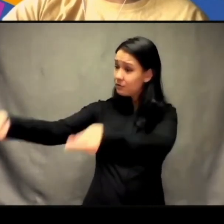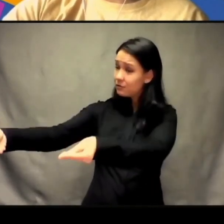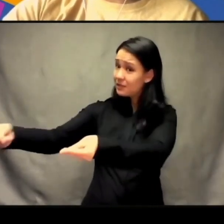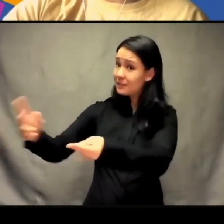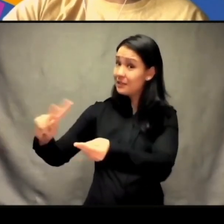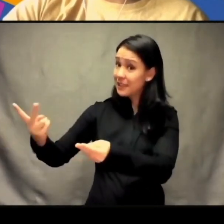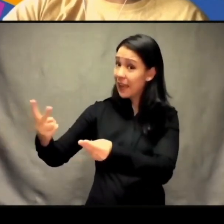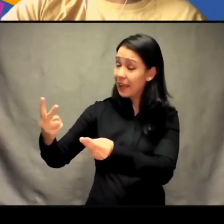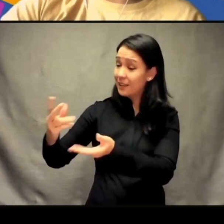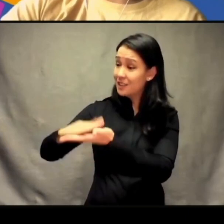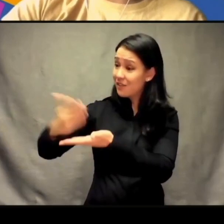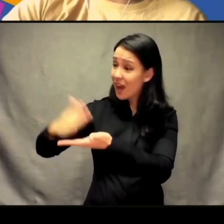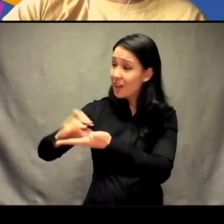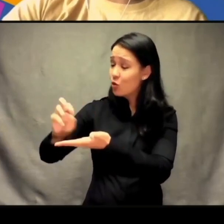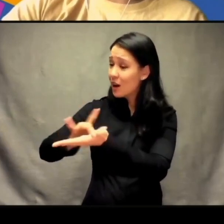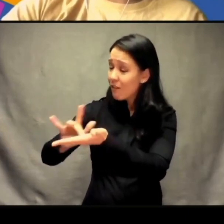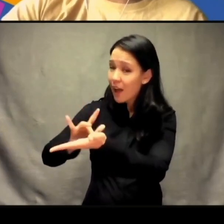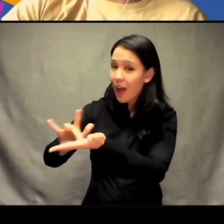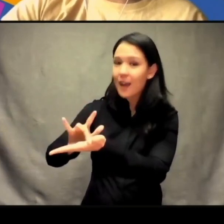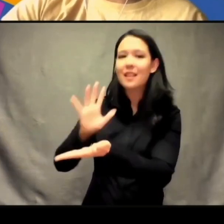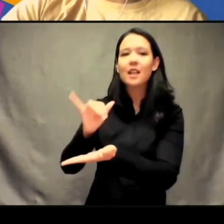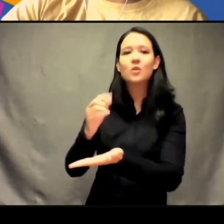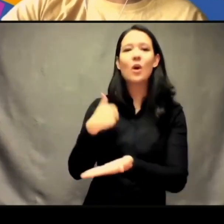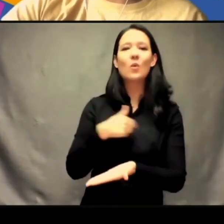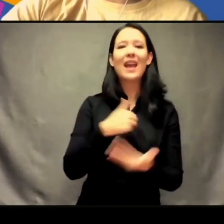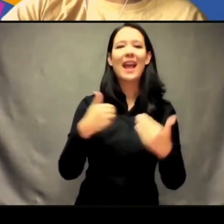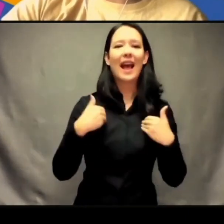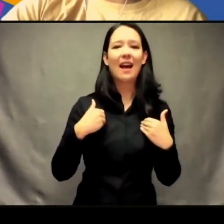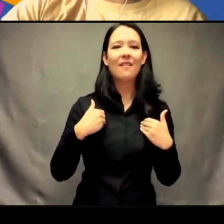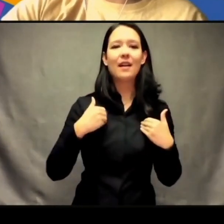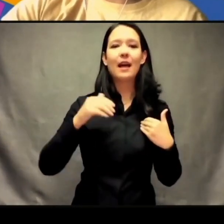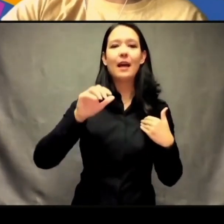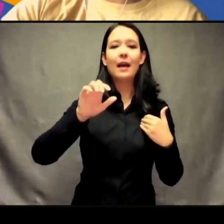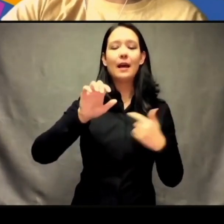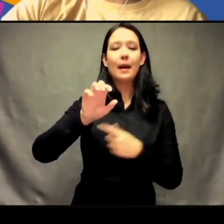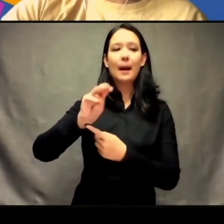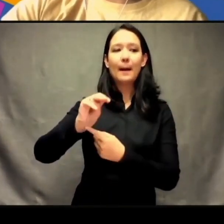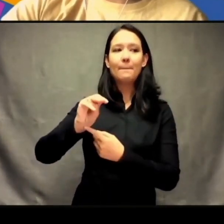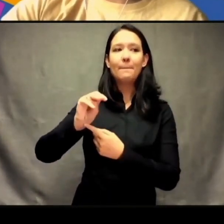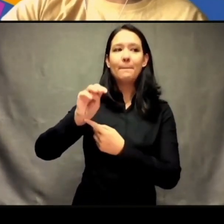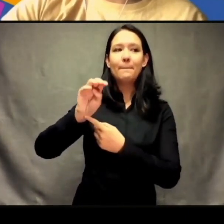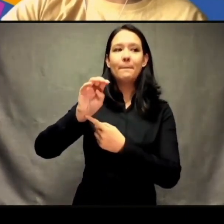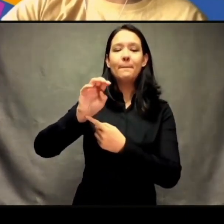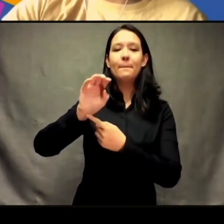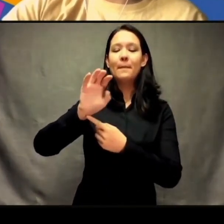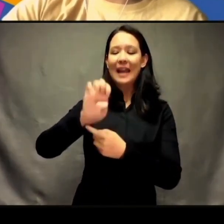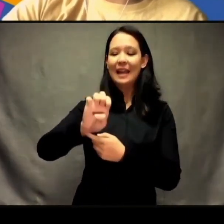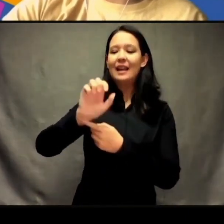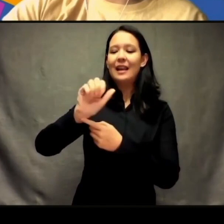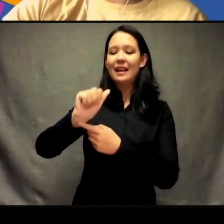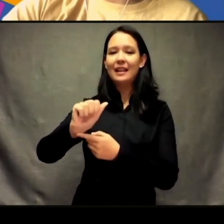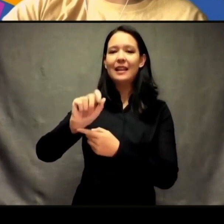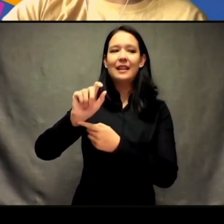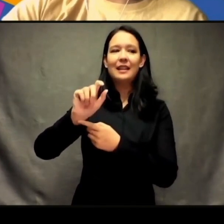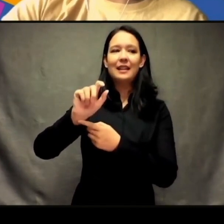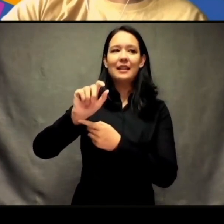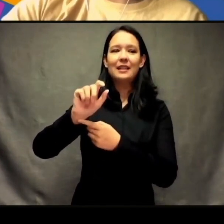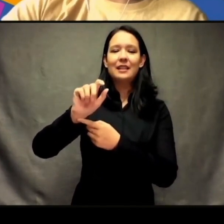we have the meets, the eat, meet, make, and share. During meets, we check in with parents and